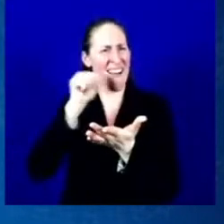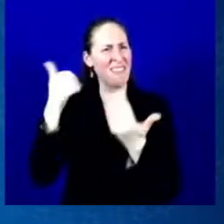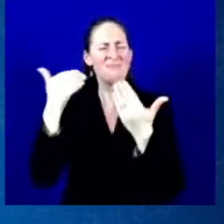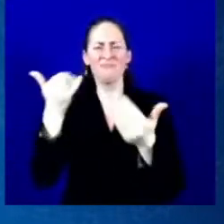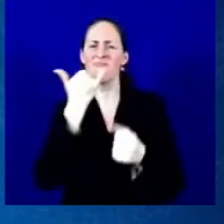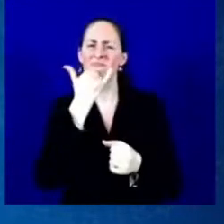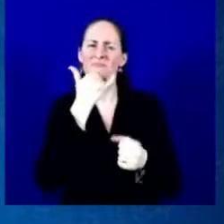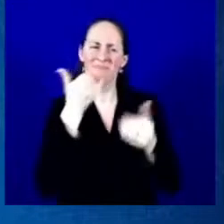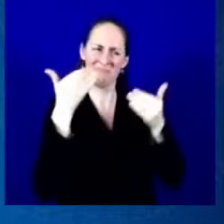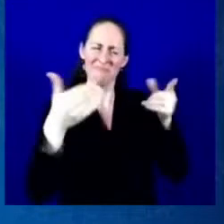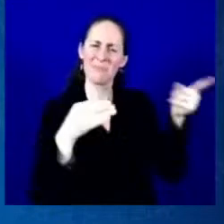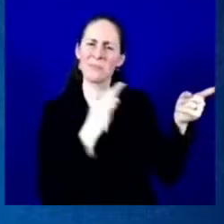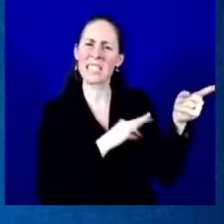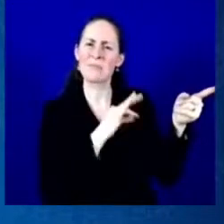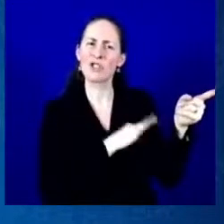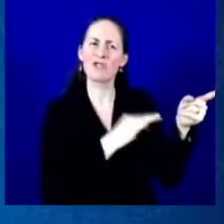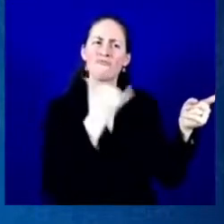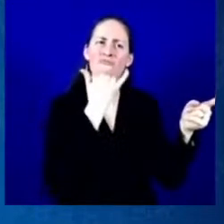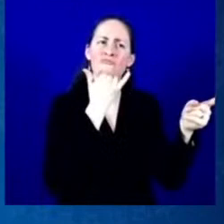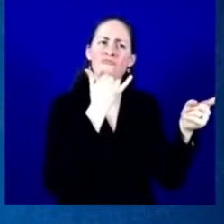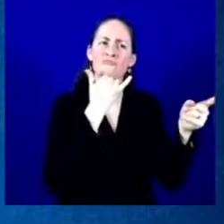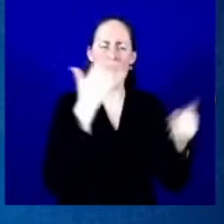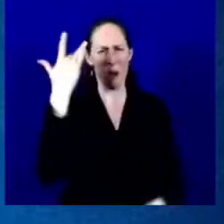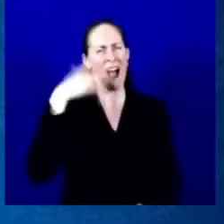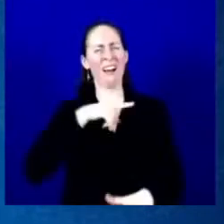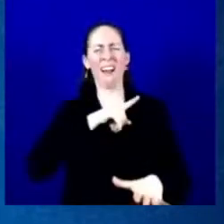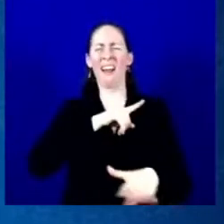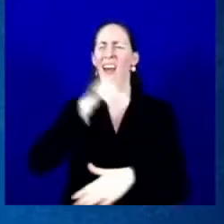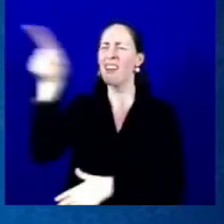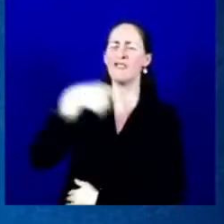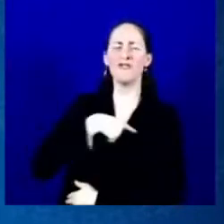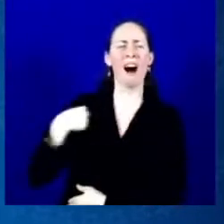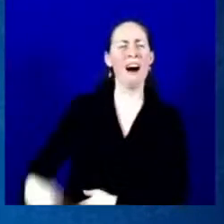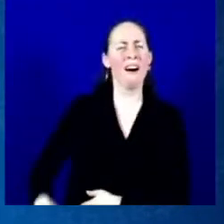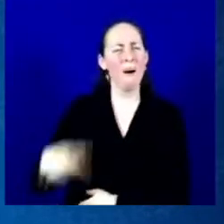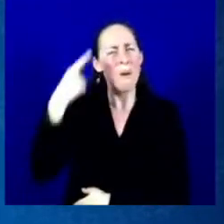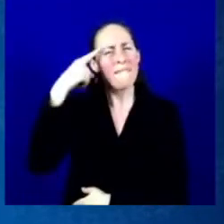None. No reason.